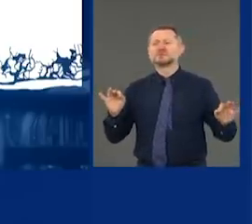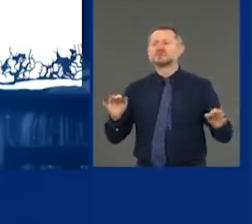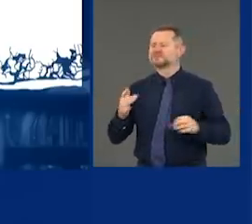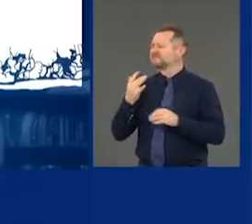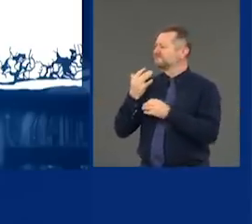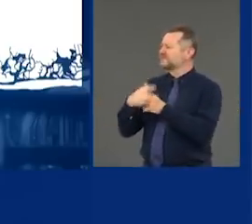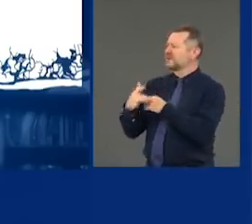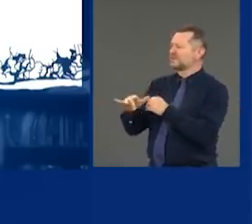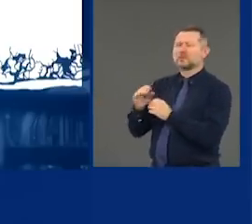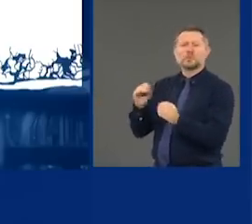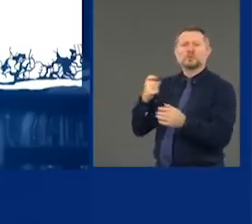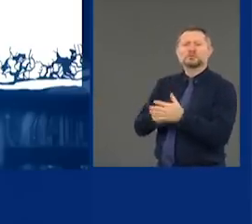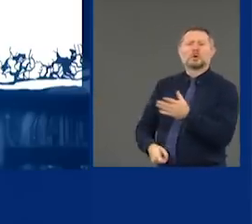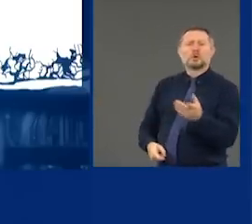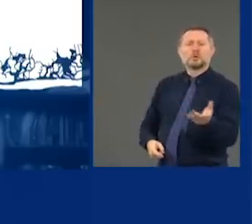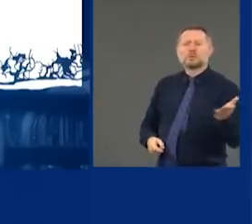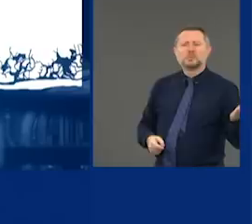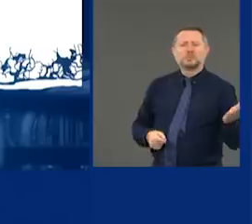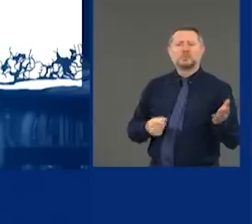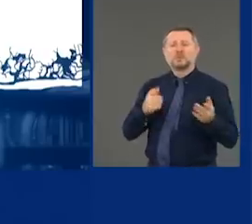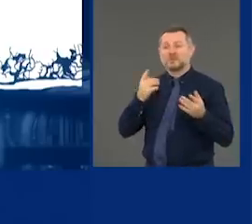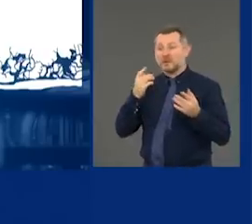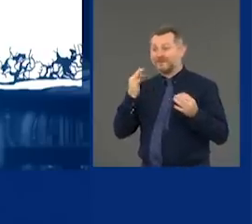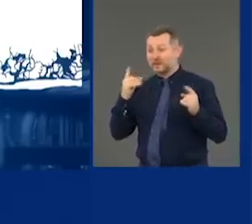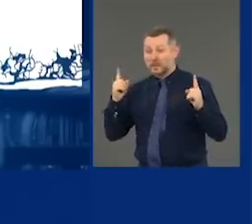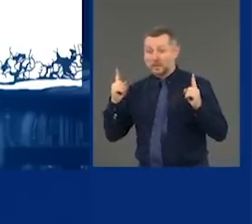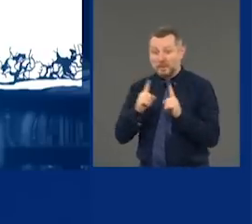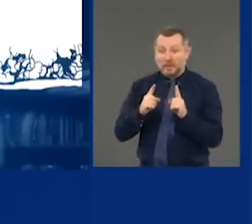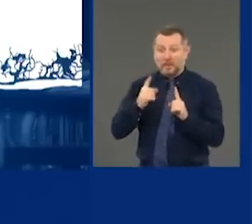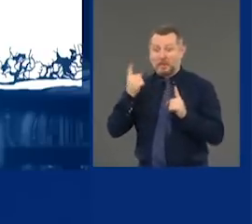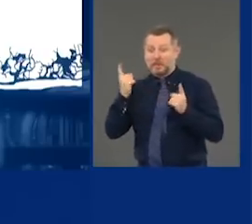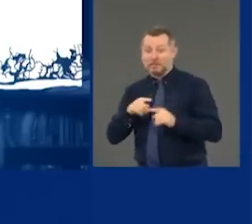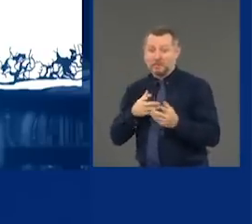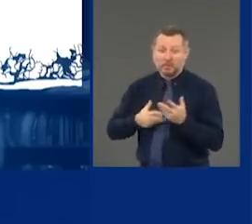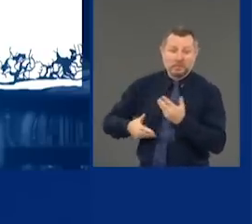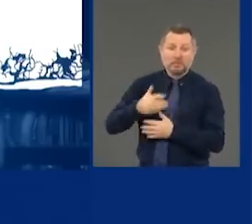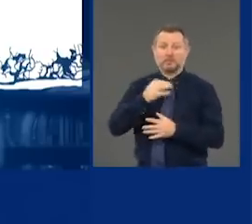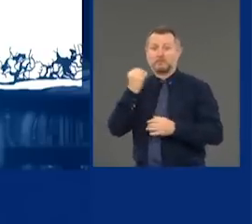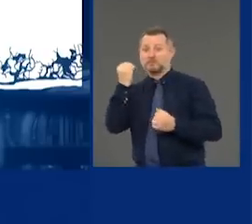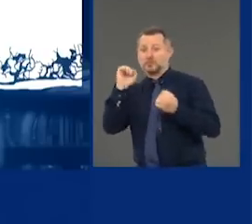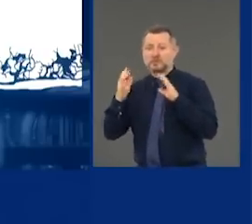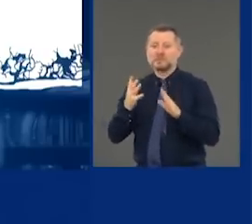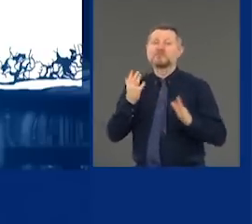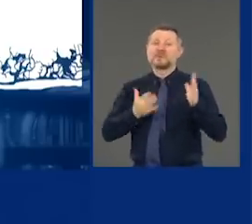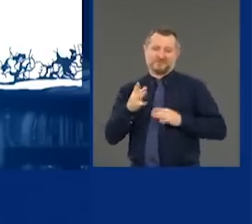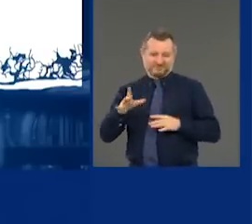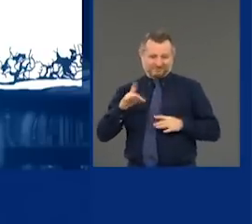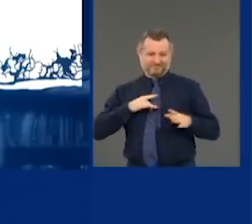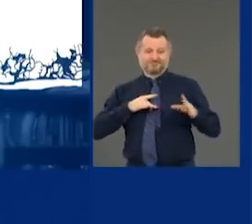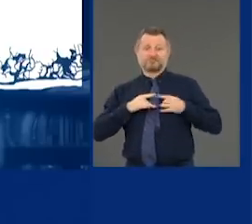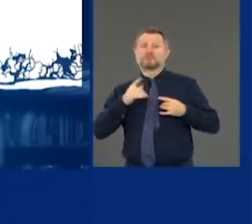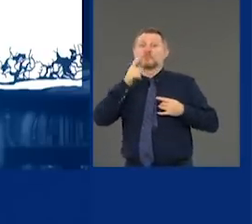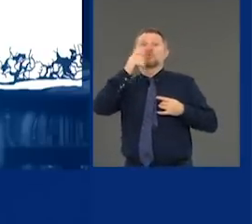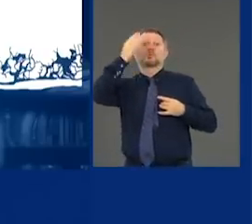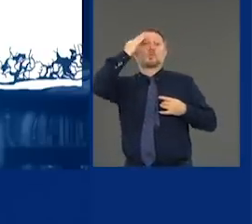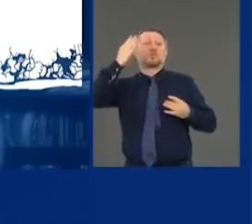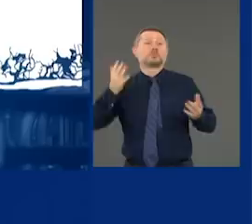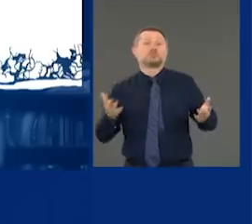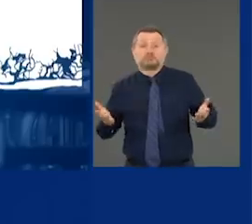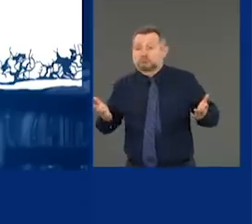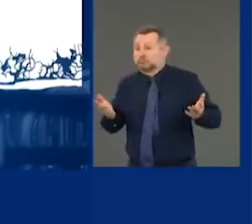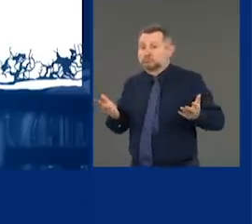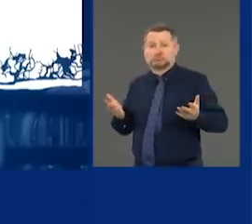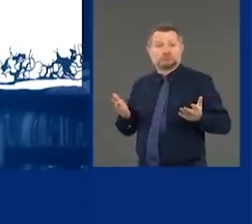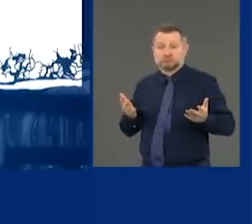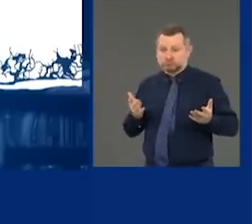a chance that you were in proximity to people. Again, we've gone through this, what they call a super